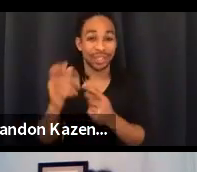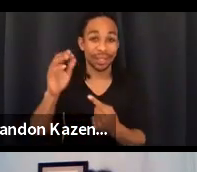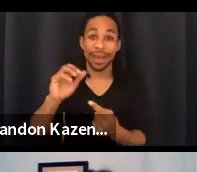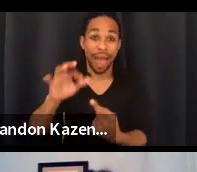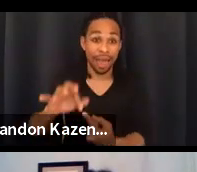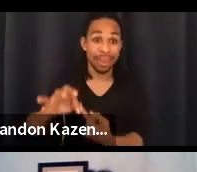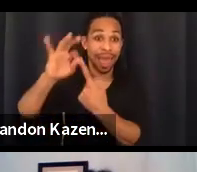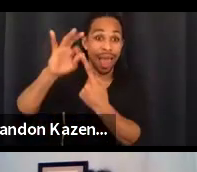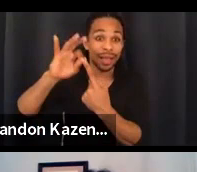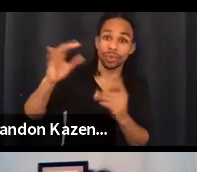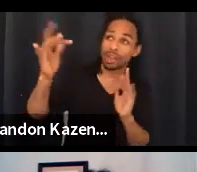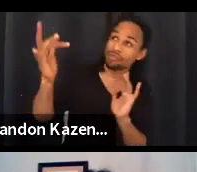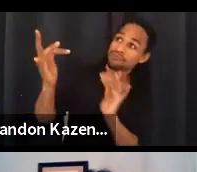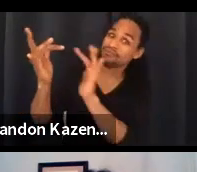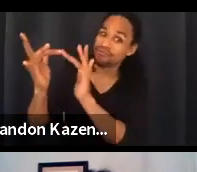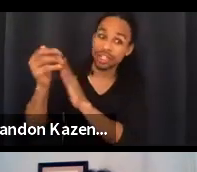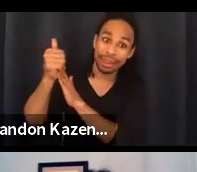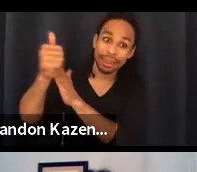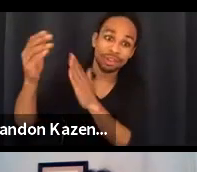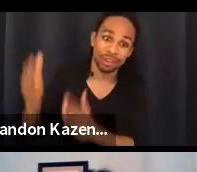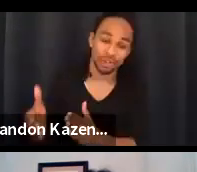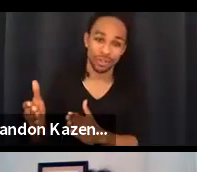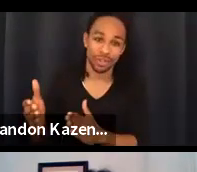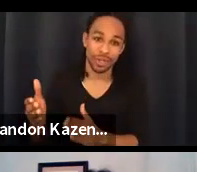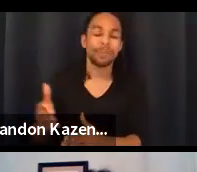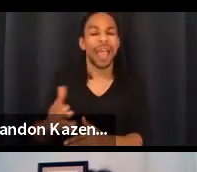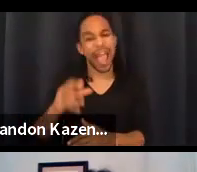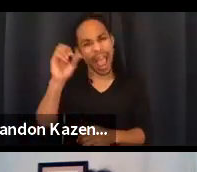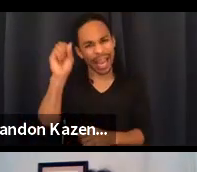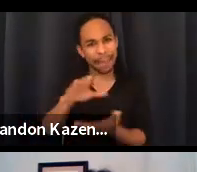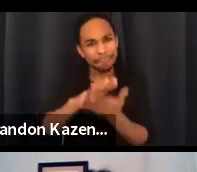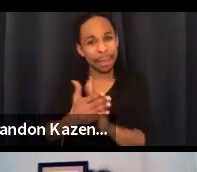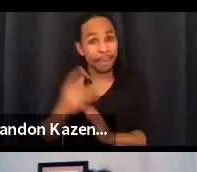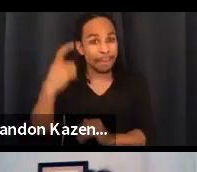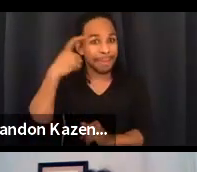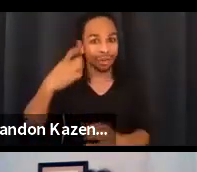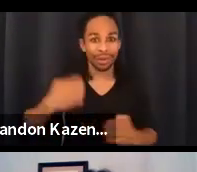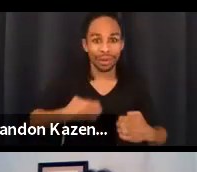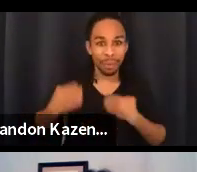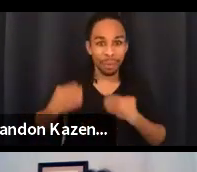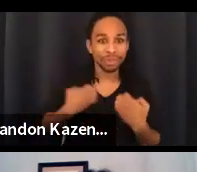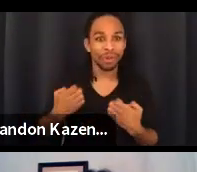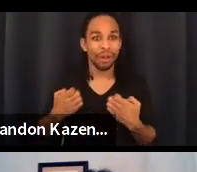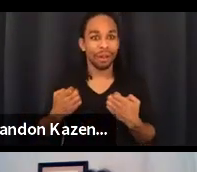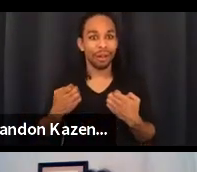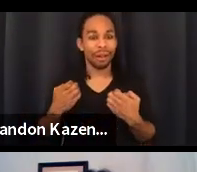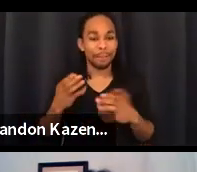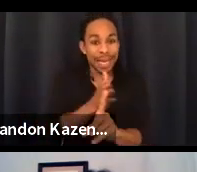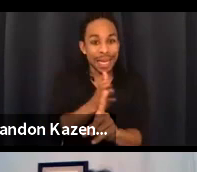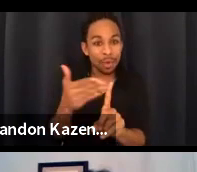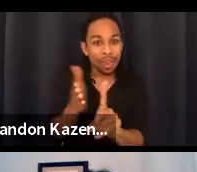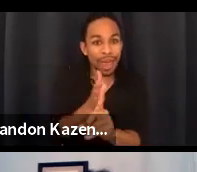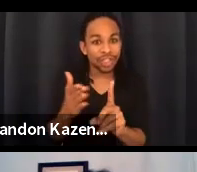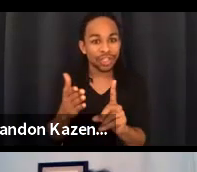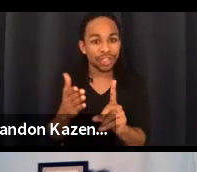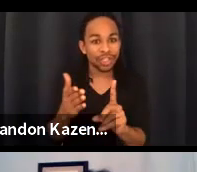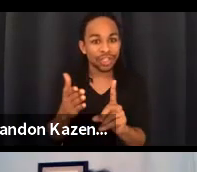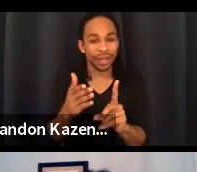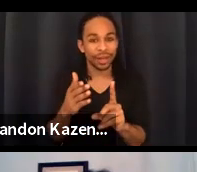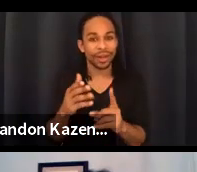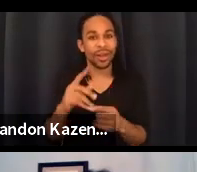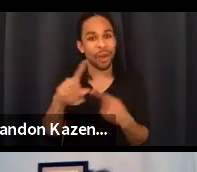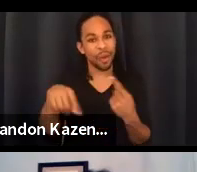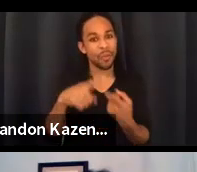emotional manipulation when you're on the receiving end as a dancer. And I don't think it's intentionally made as